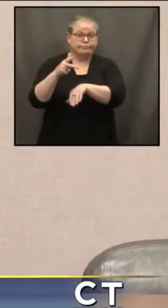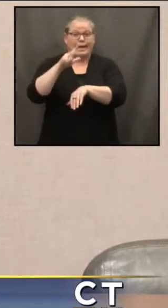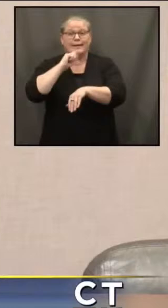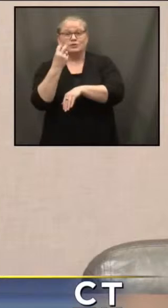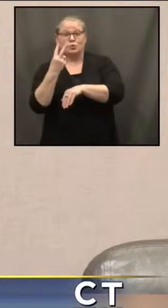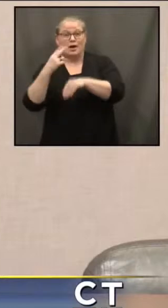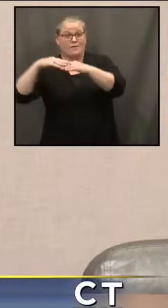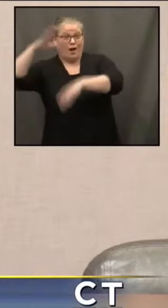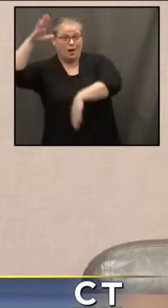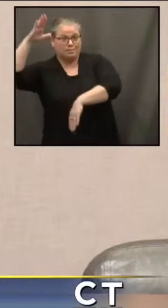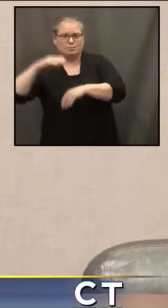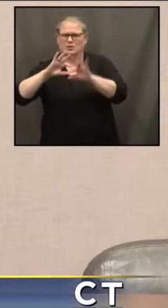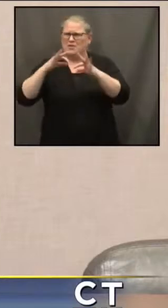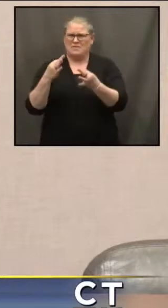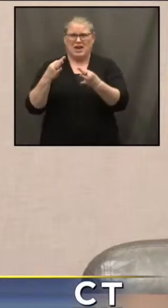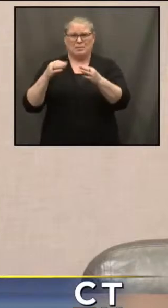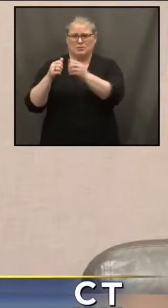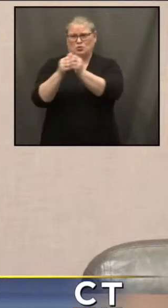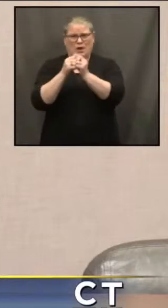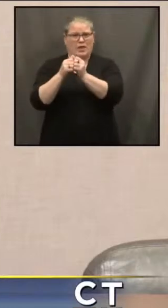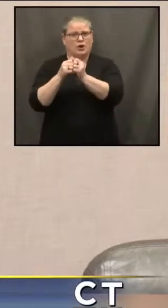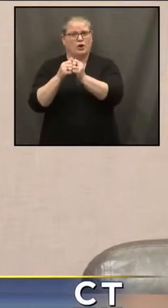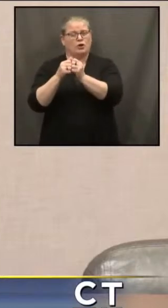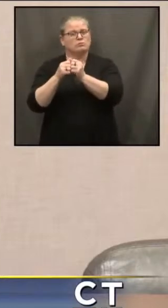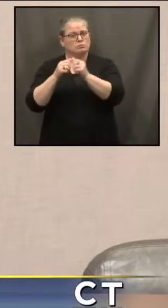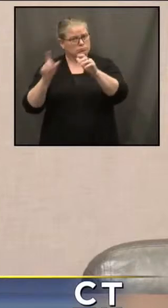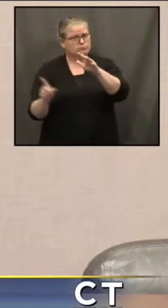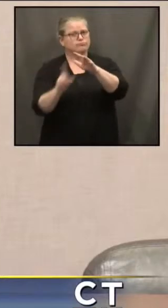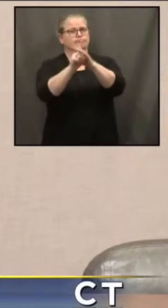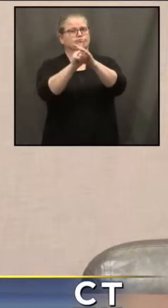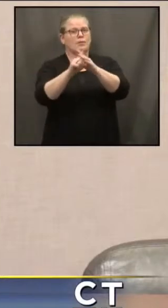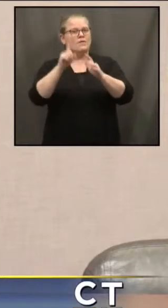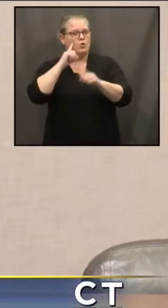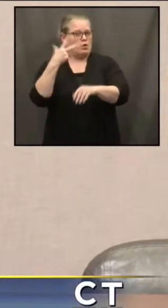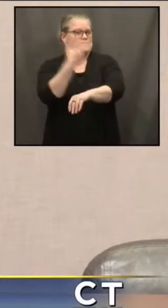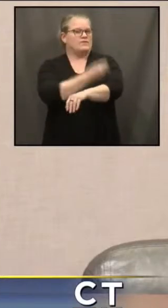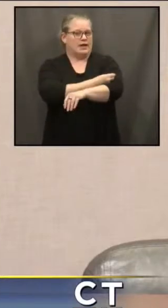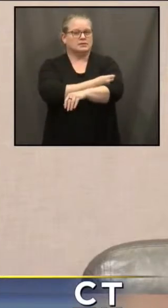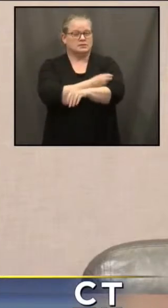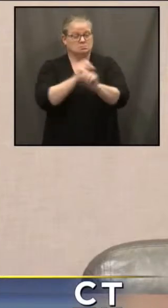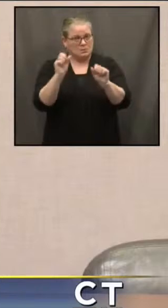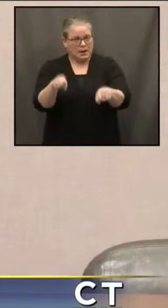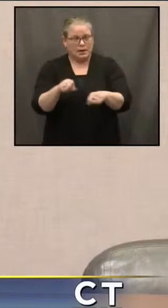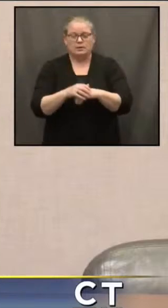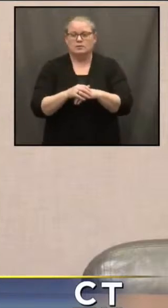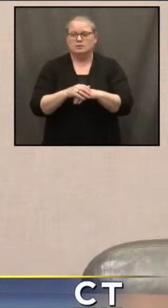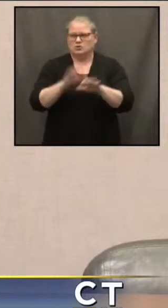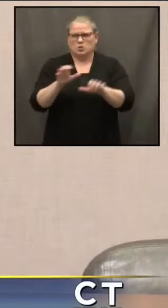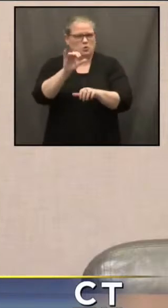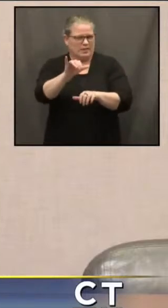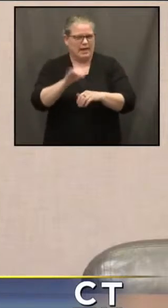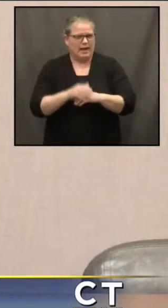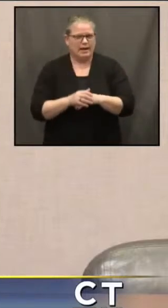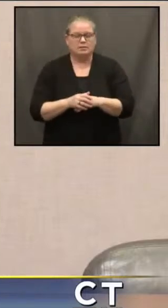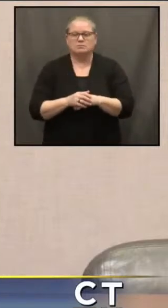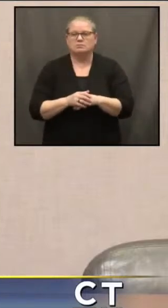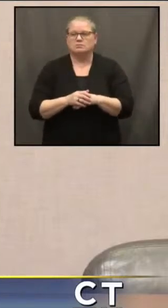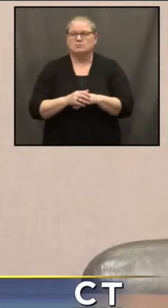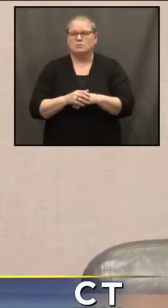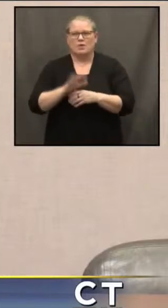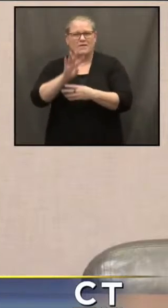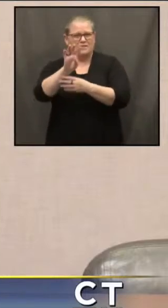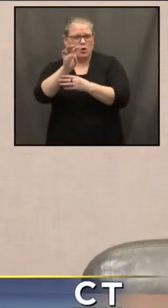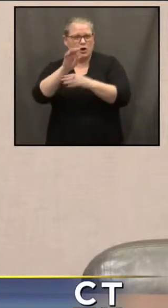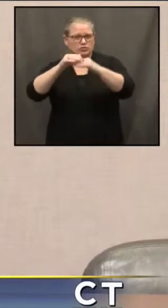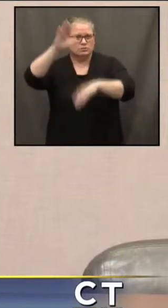together and get their vaccines. And so we're doing exactly that. We've got 400 plus clinics that are set up,